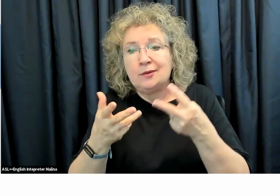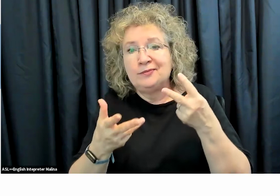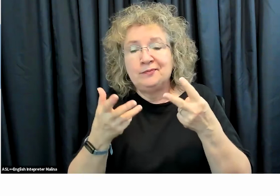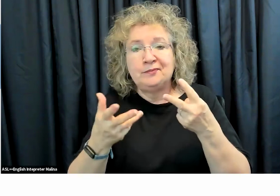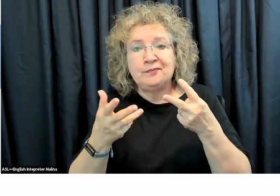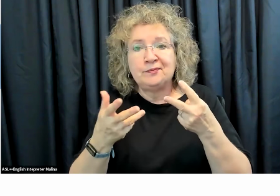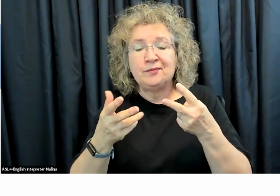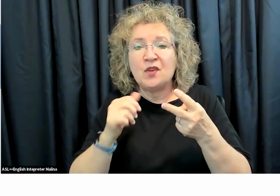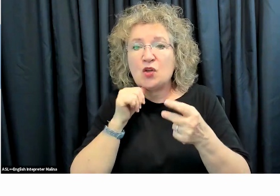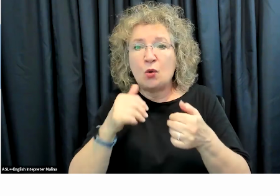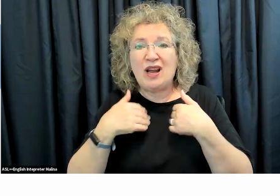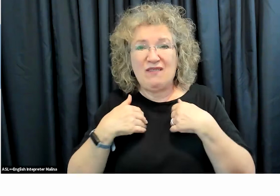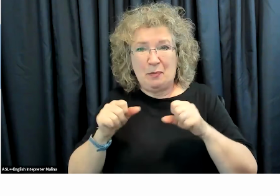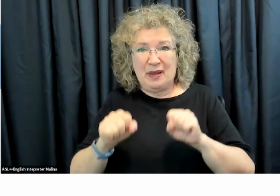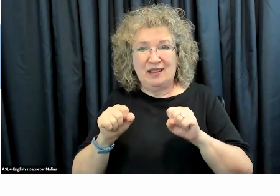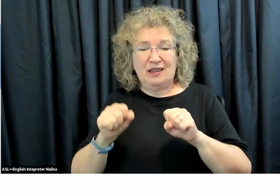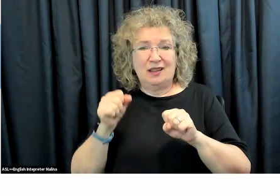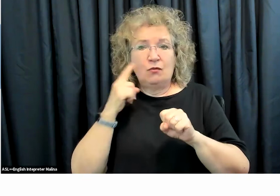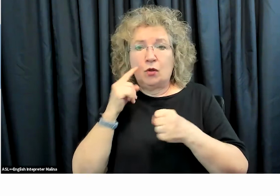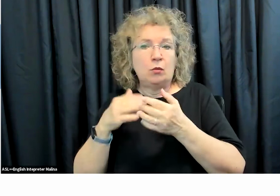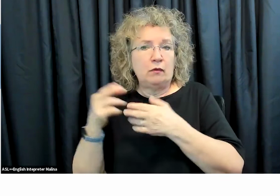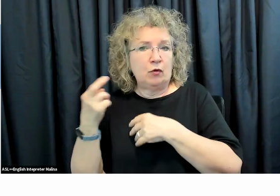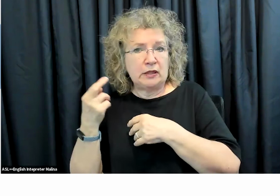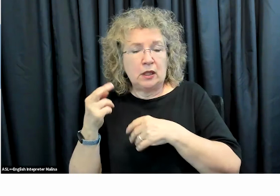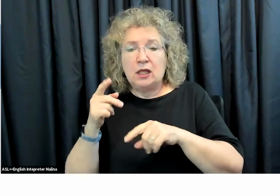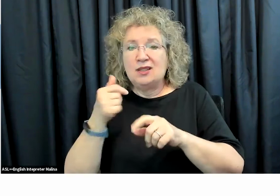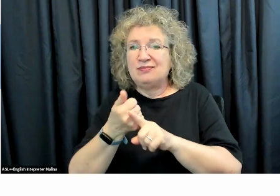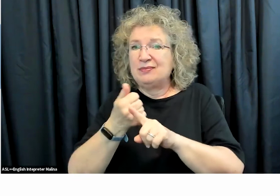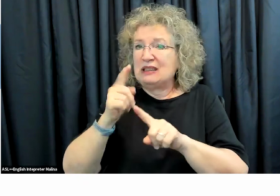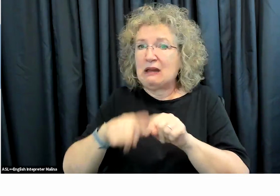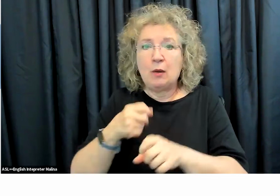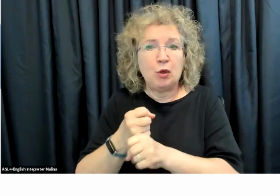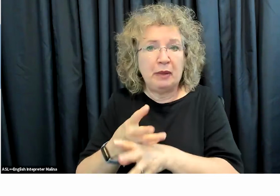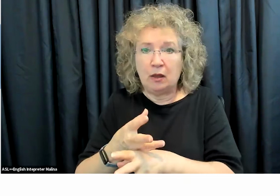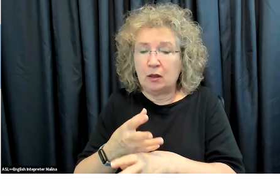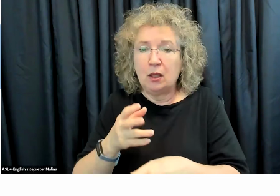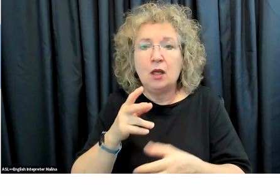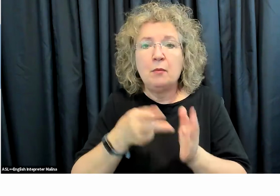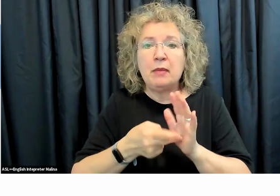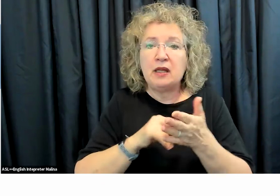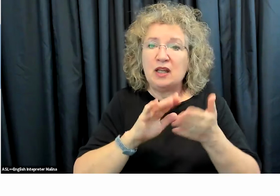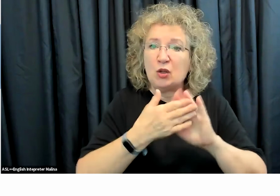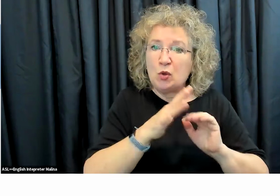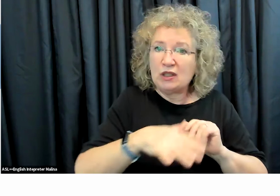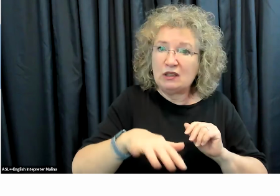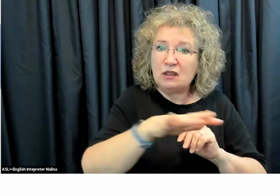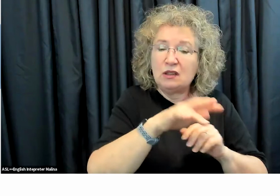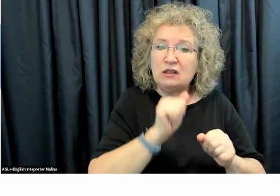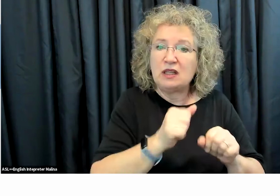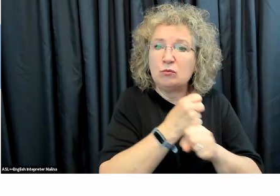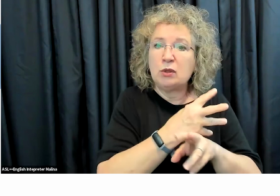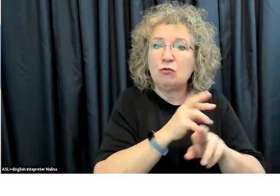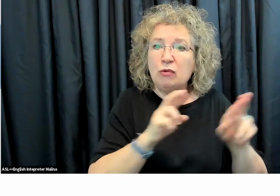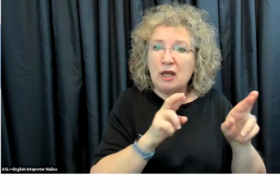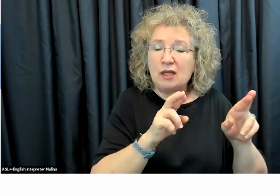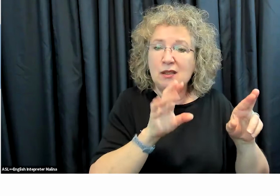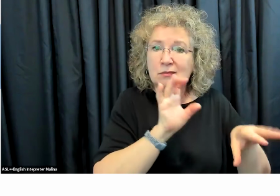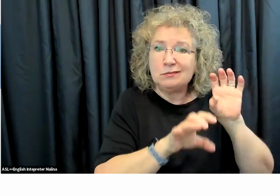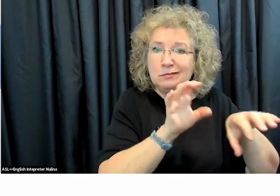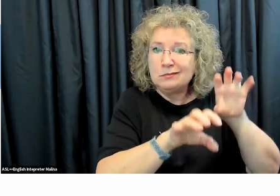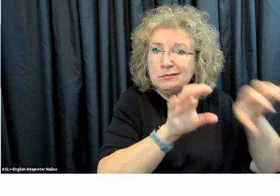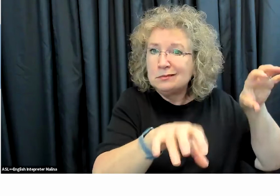don't have the capacity for whatever reason to prepare. So getting community stockpiles as much as possible and working with those groups and really